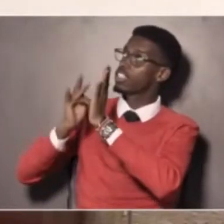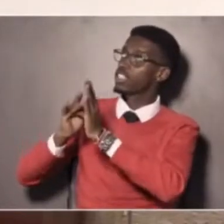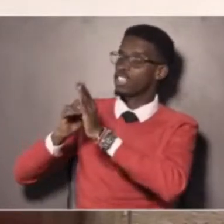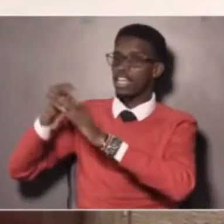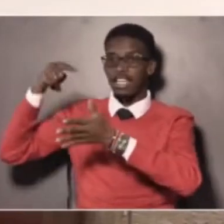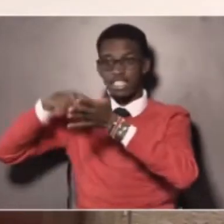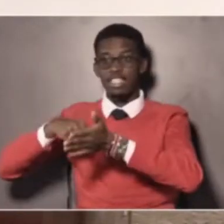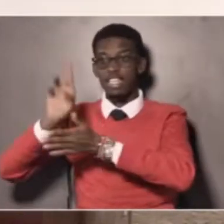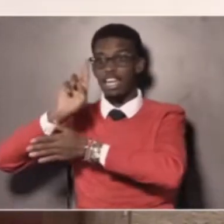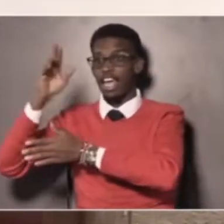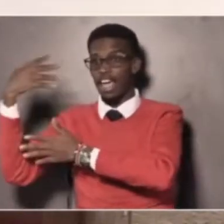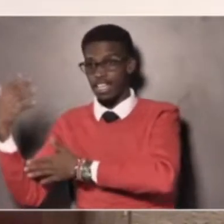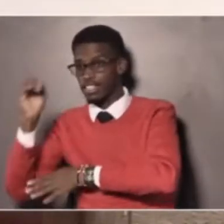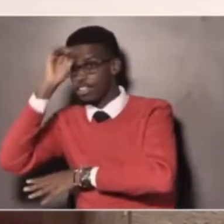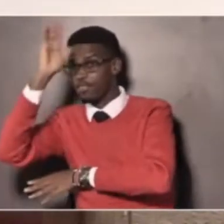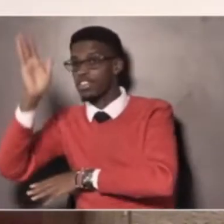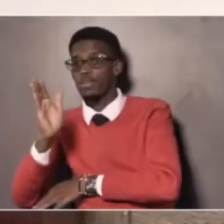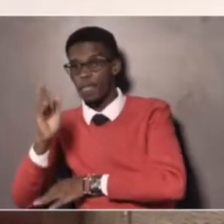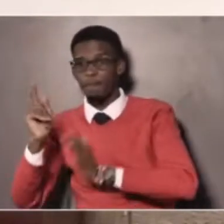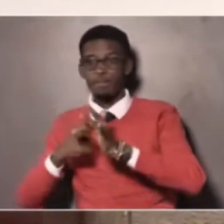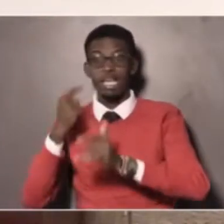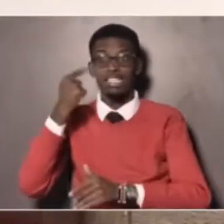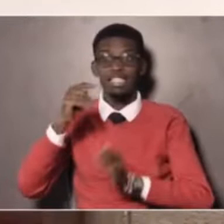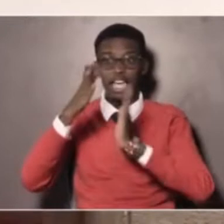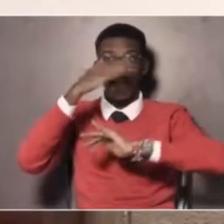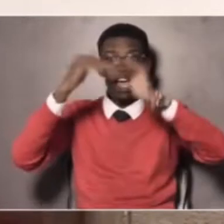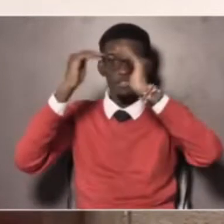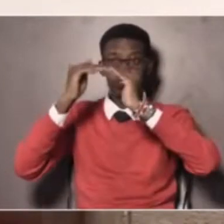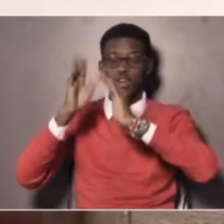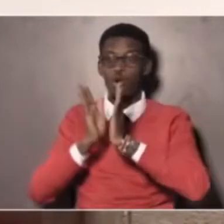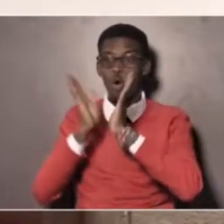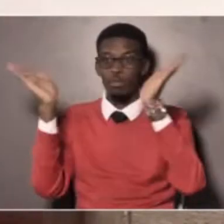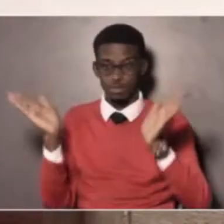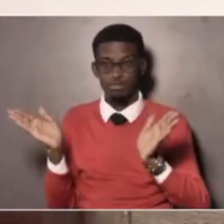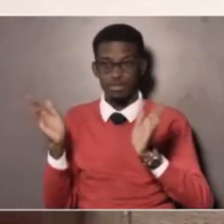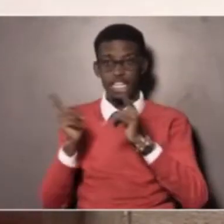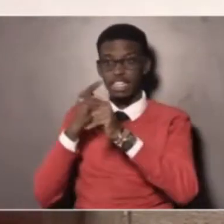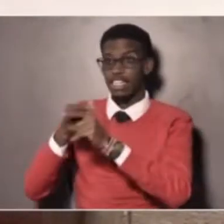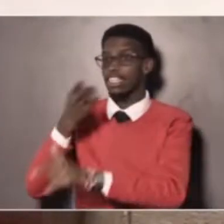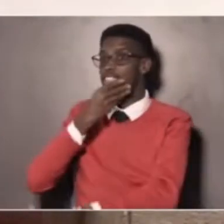of God the Father. And he said, I see heaven open and the Son